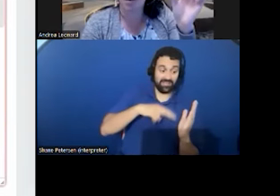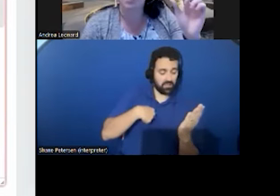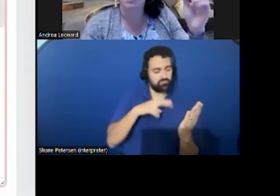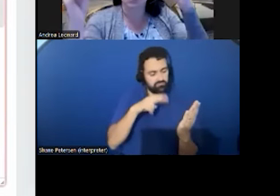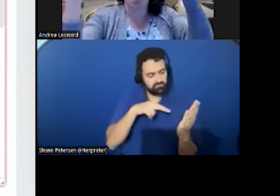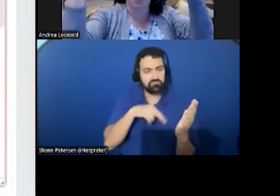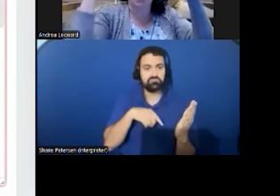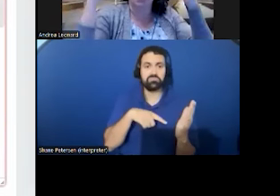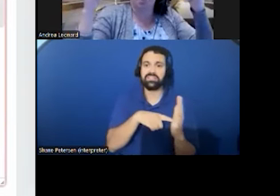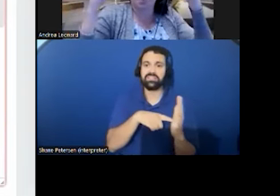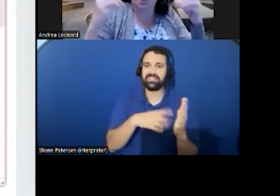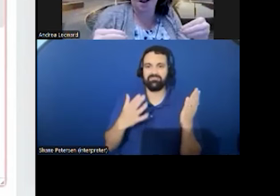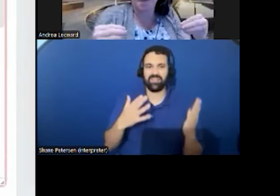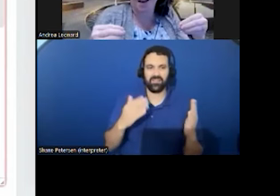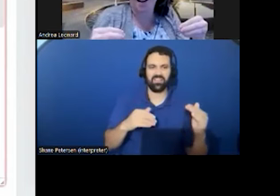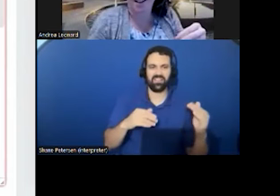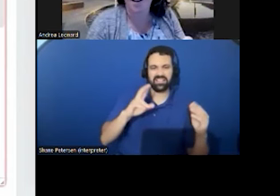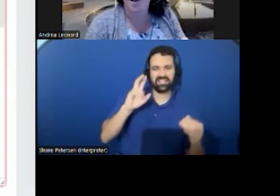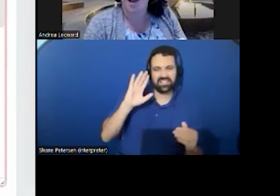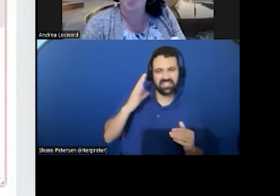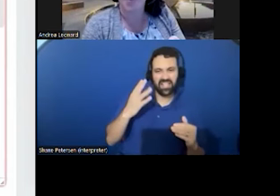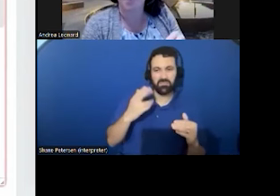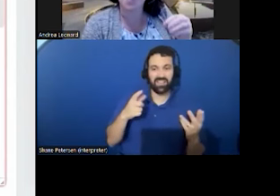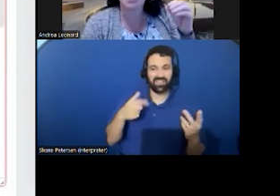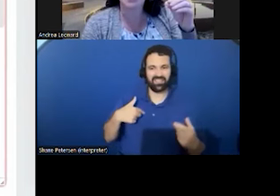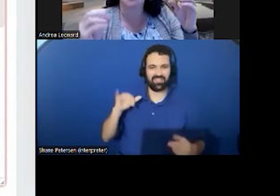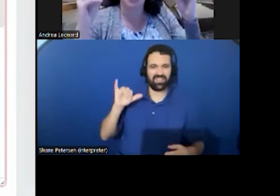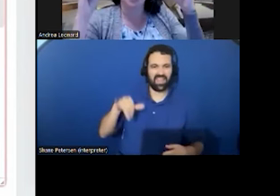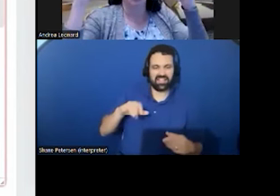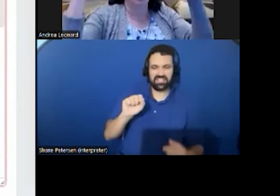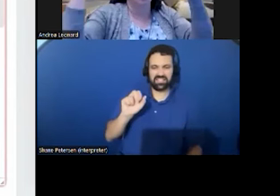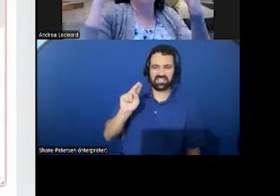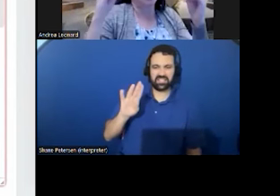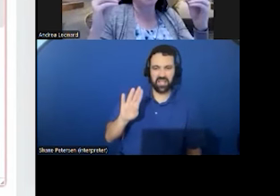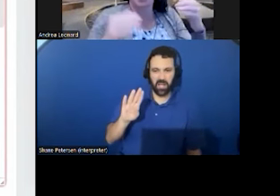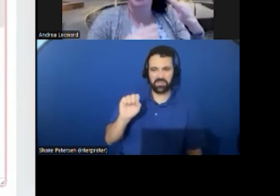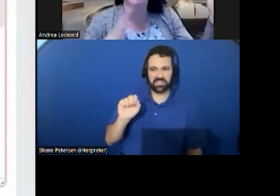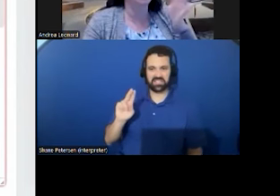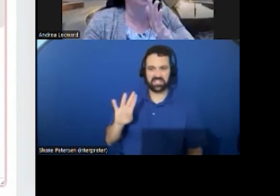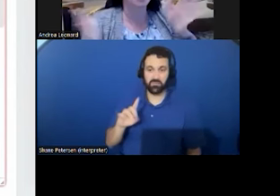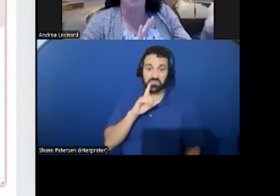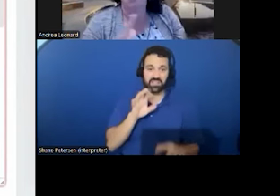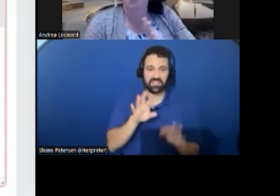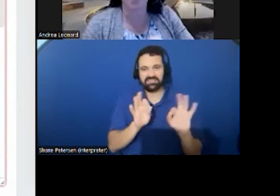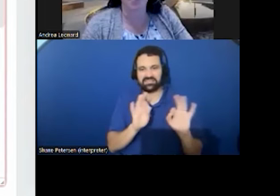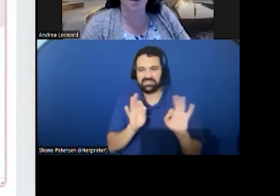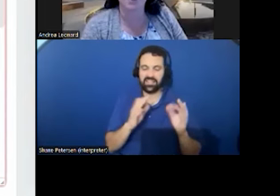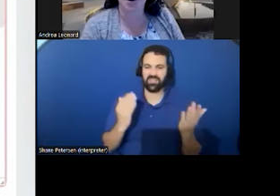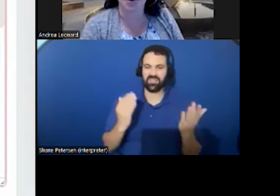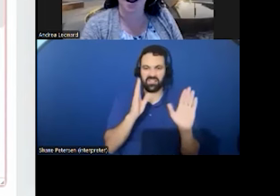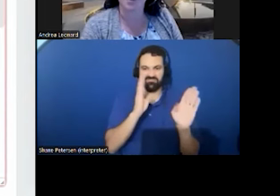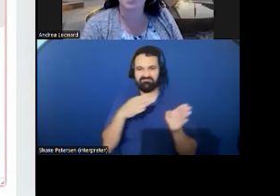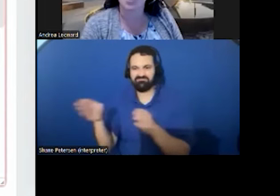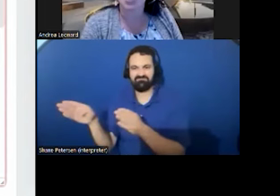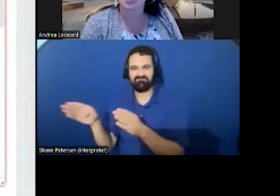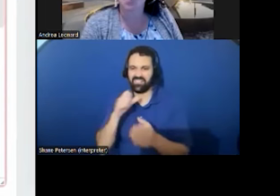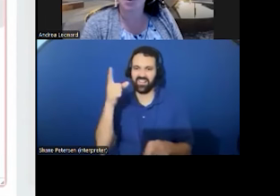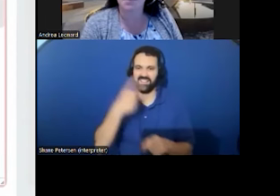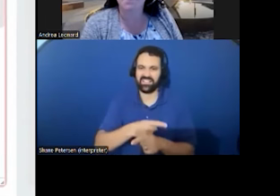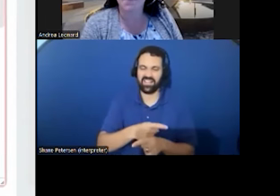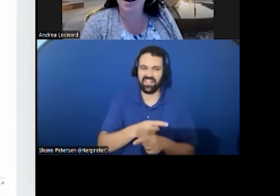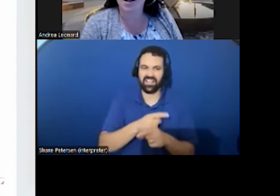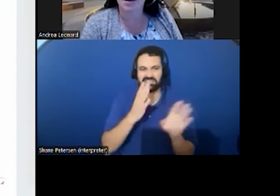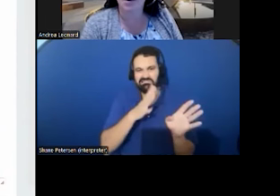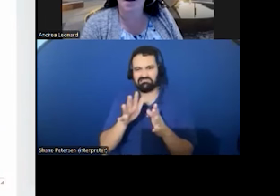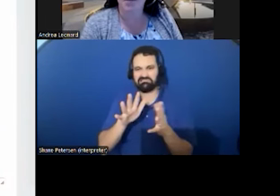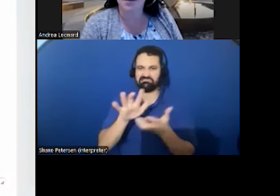smaller one is sort of a subheading and the medium one is just a subheading. It'll get the order of things incorrect. So I want to